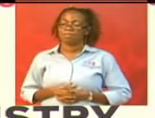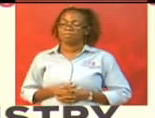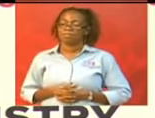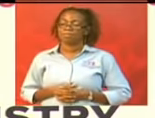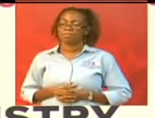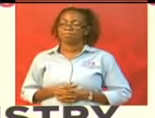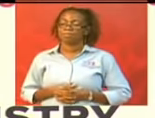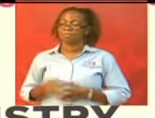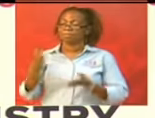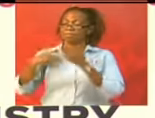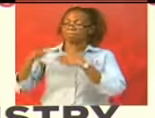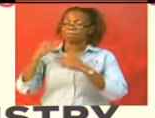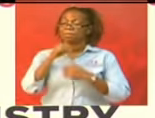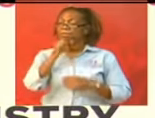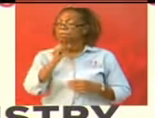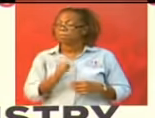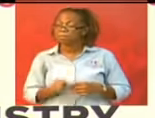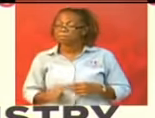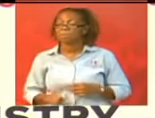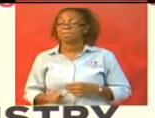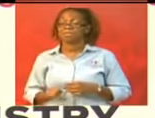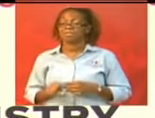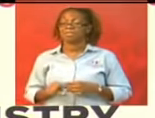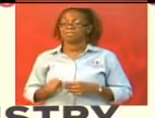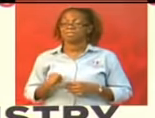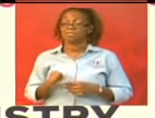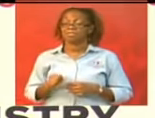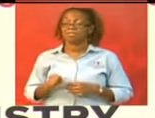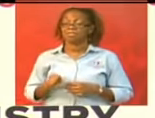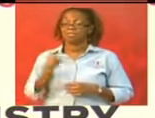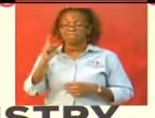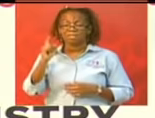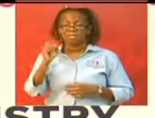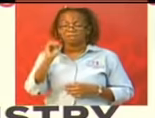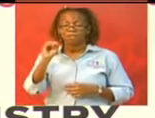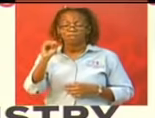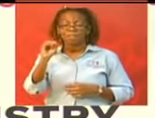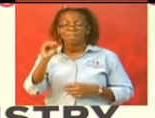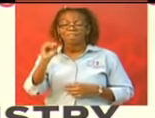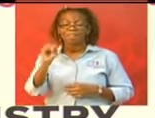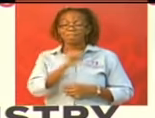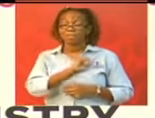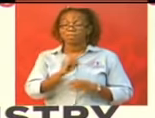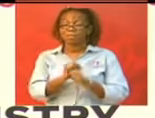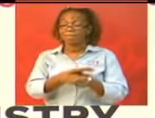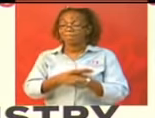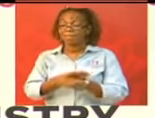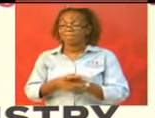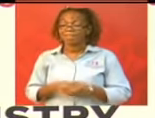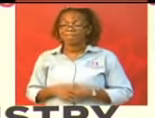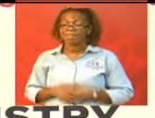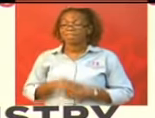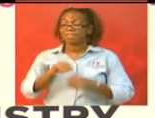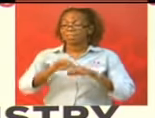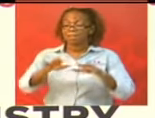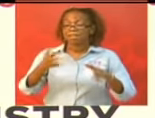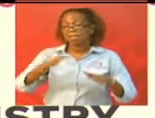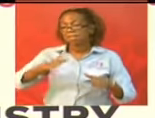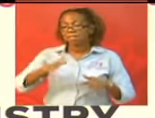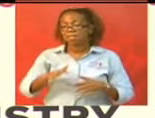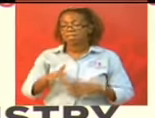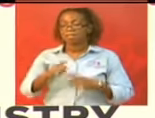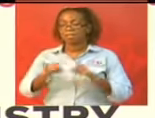2.3, meaning that one case would spread to 2.3 people. With P1 in particular, you find that one case may spread to as many as 5